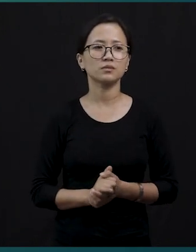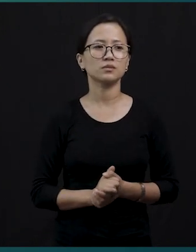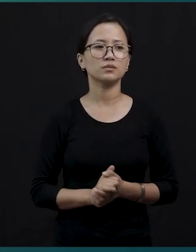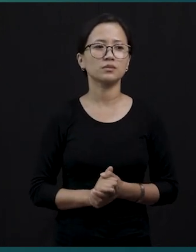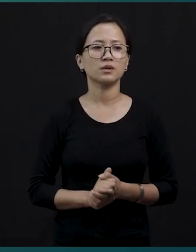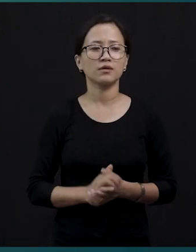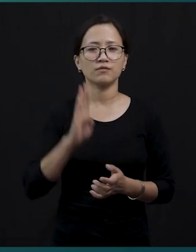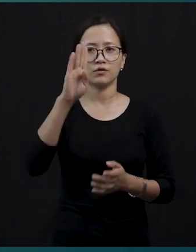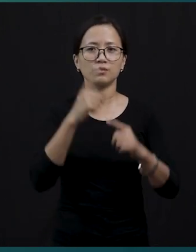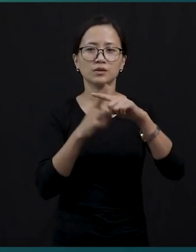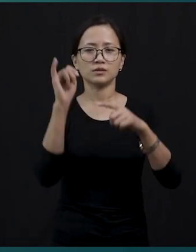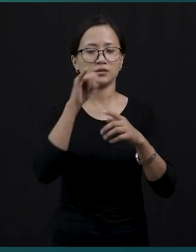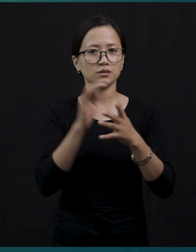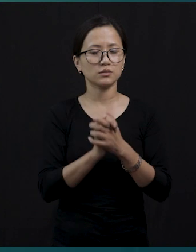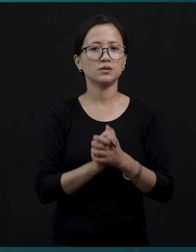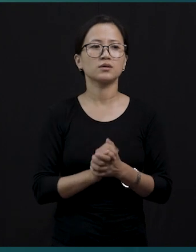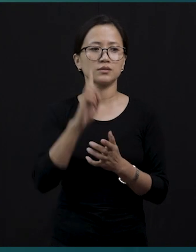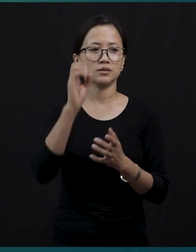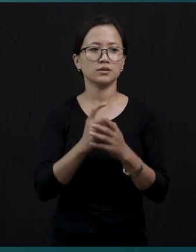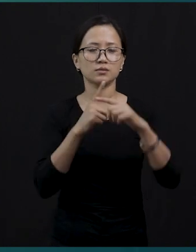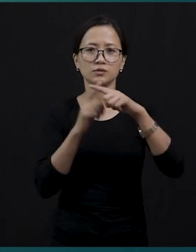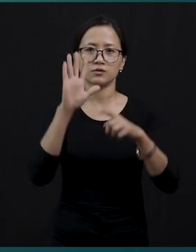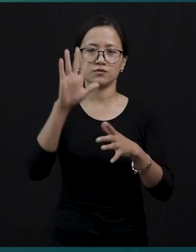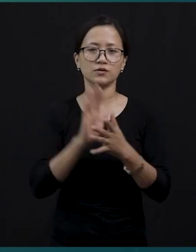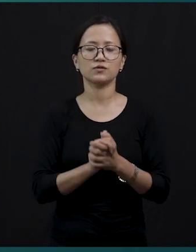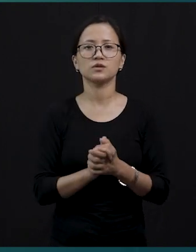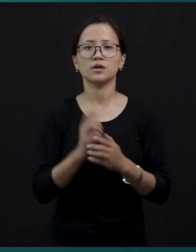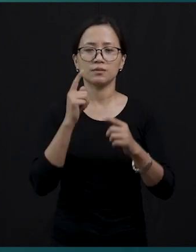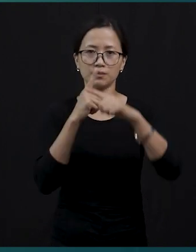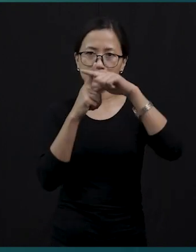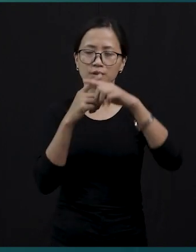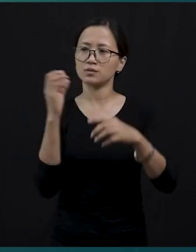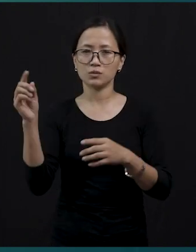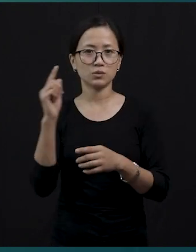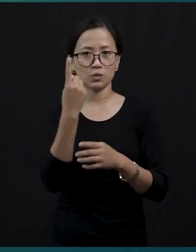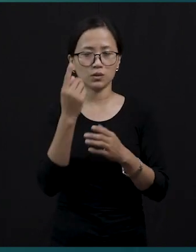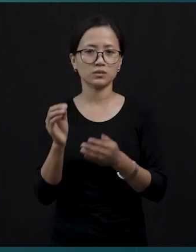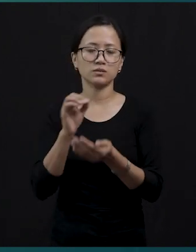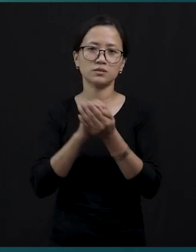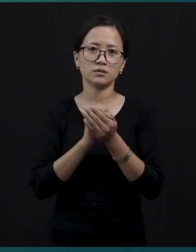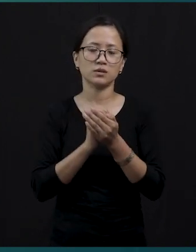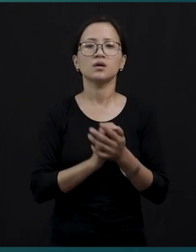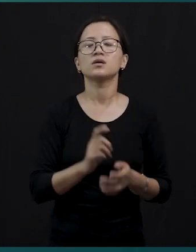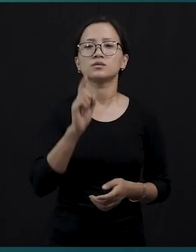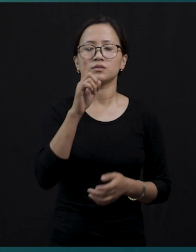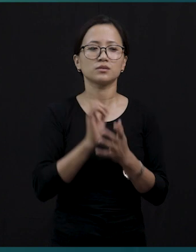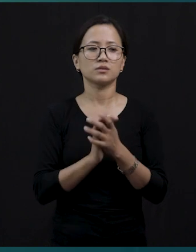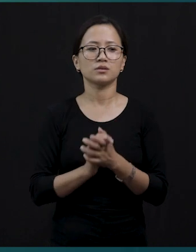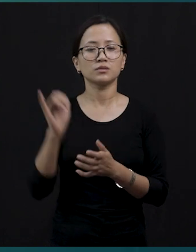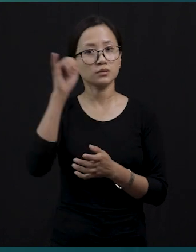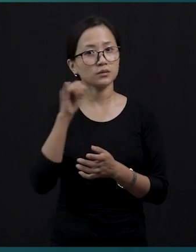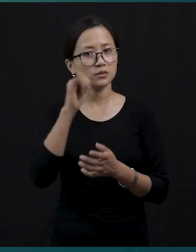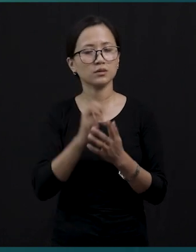1. Then 4 plus 6, 10. 10 plus 5, 15. You have carry along with you, that is 16. Then